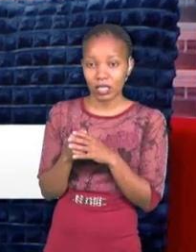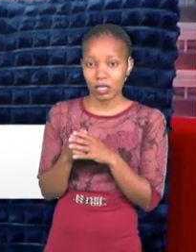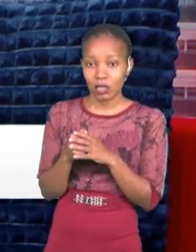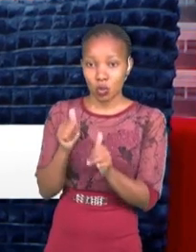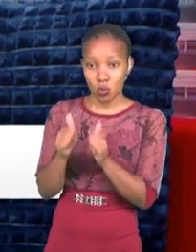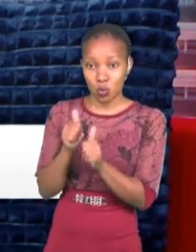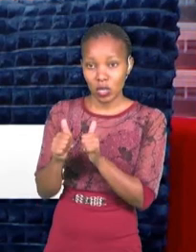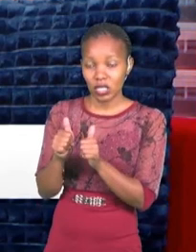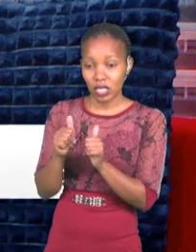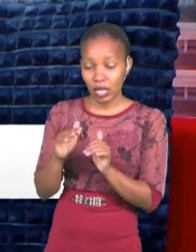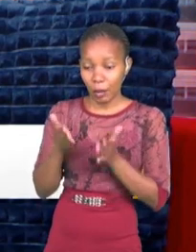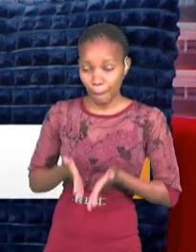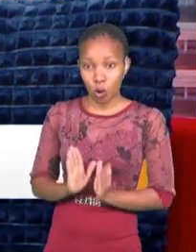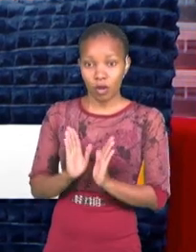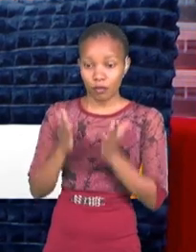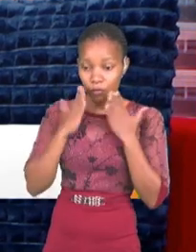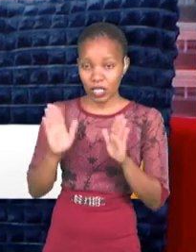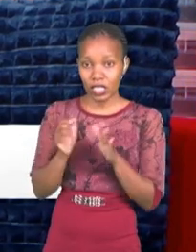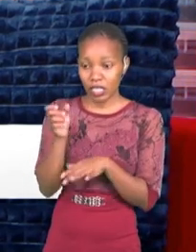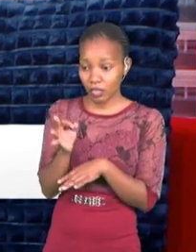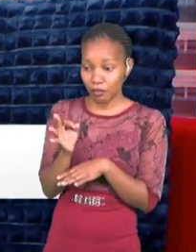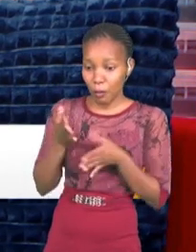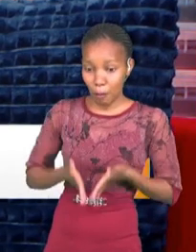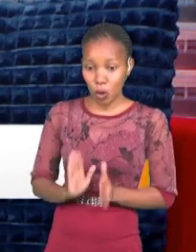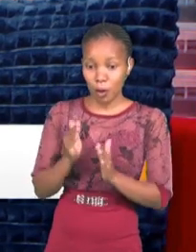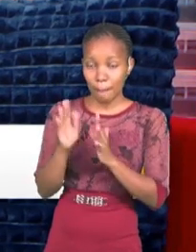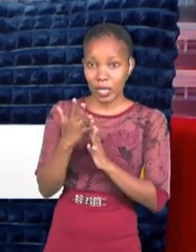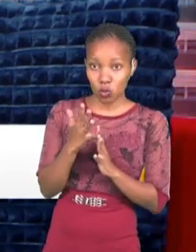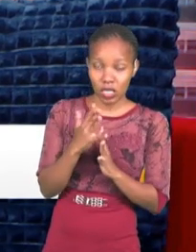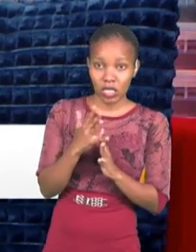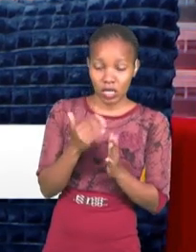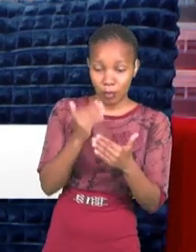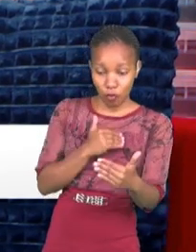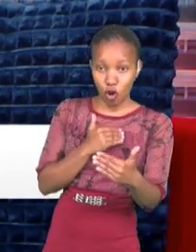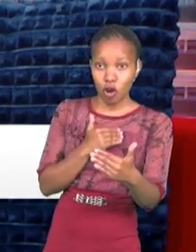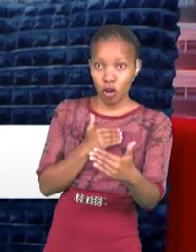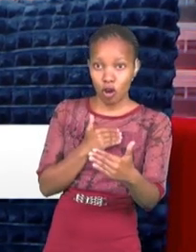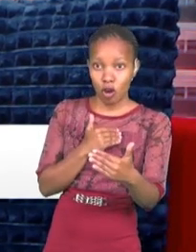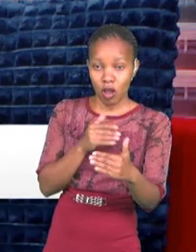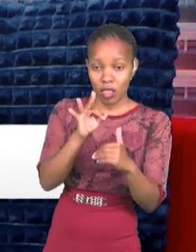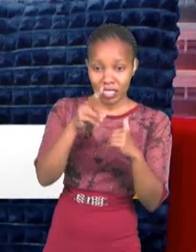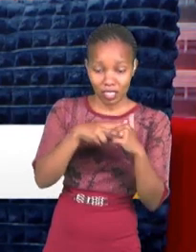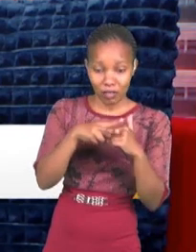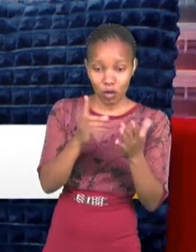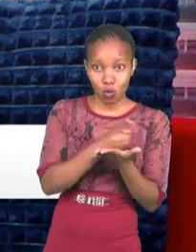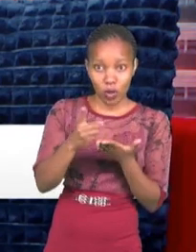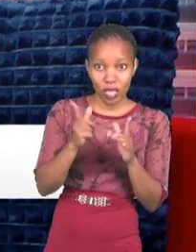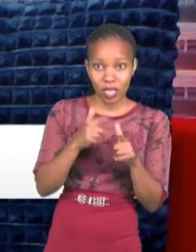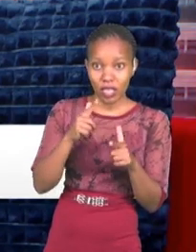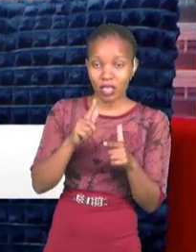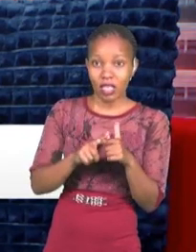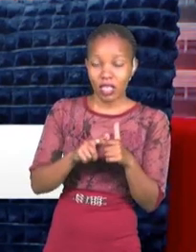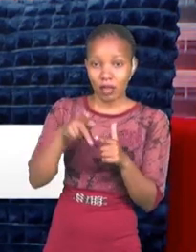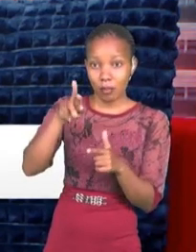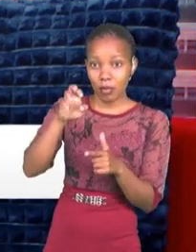which they are delivered. If they delivered between before 37 weeks, it is called as